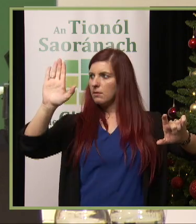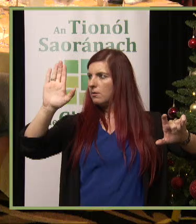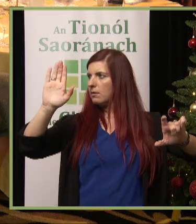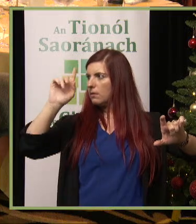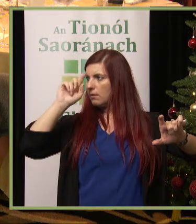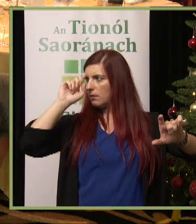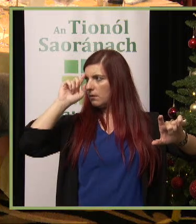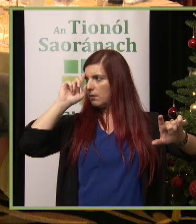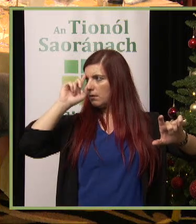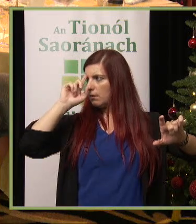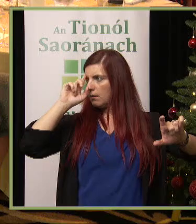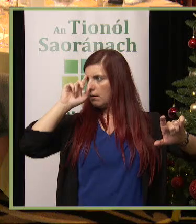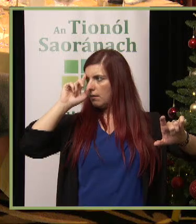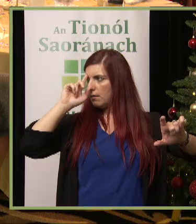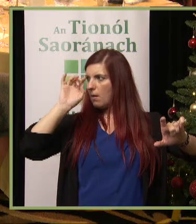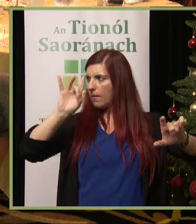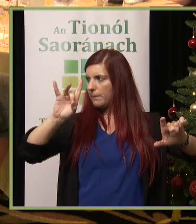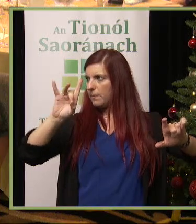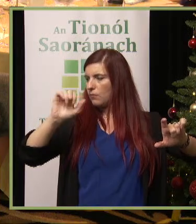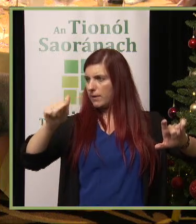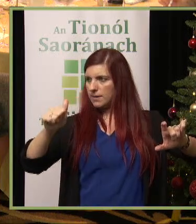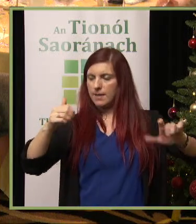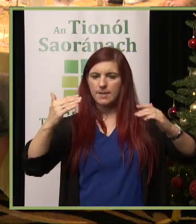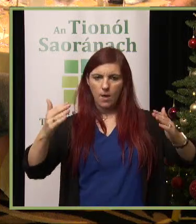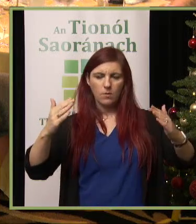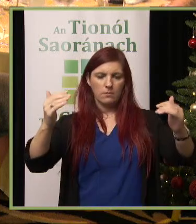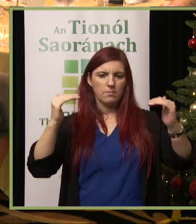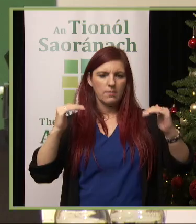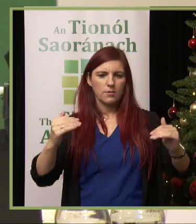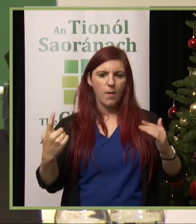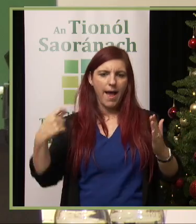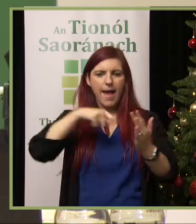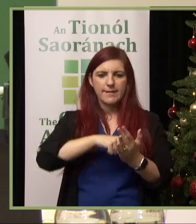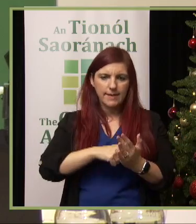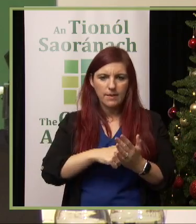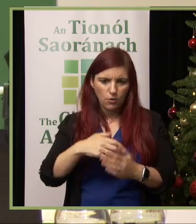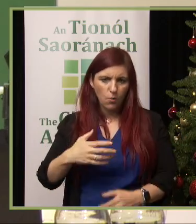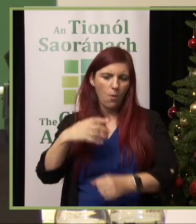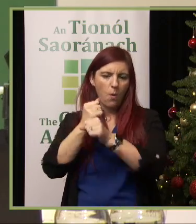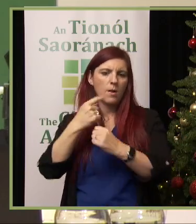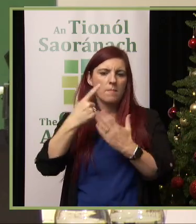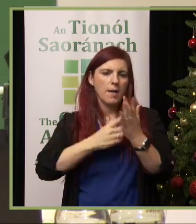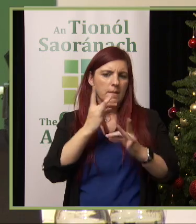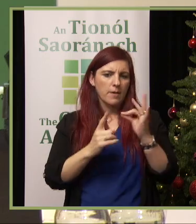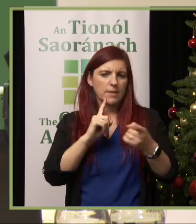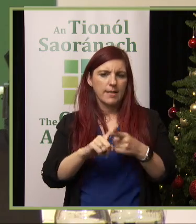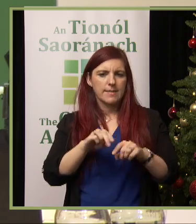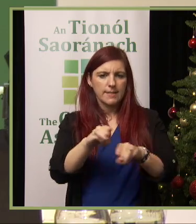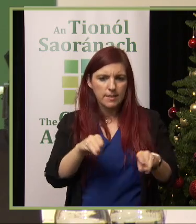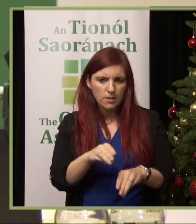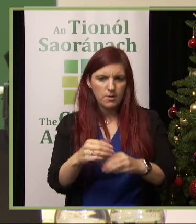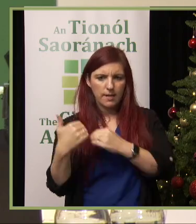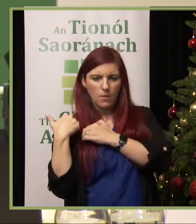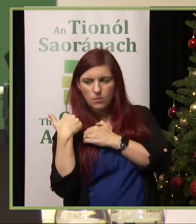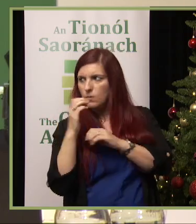hand. Okay, great. Now, to add in order to hold policymakers and citizens to account,